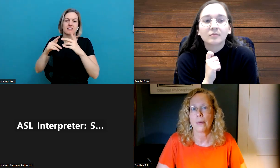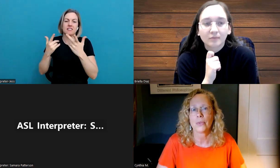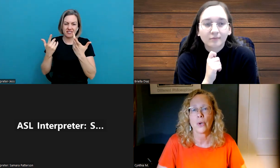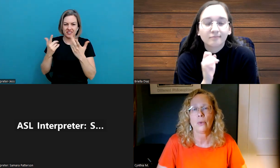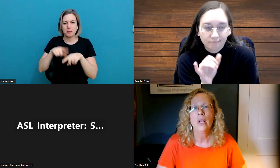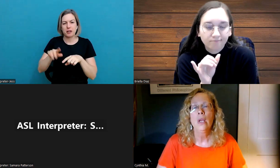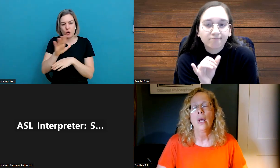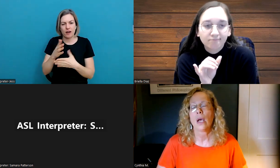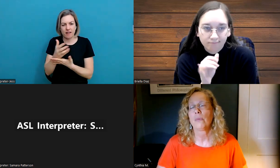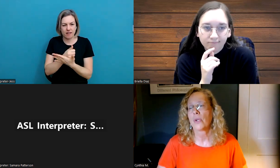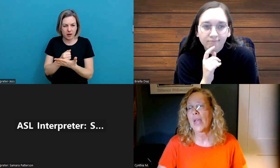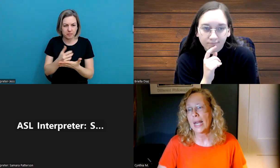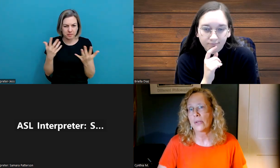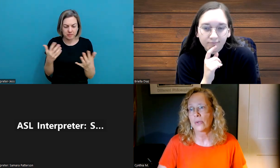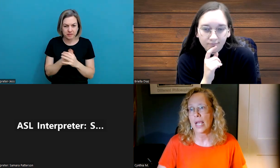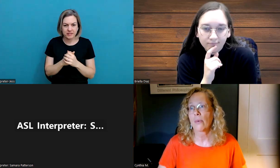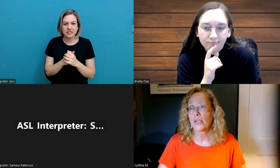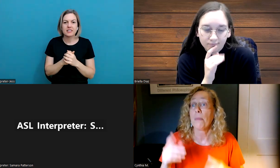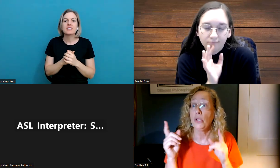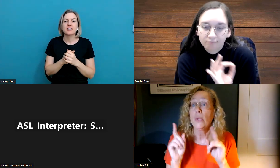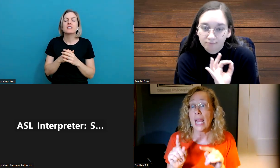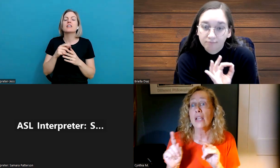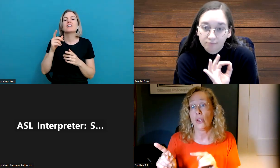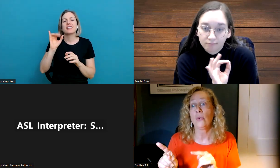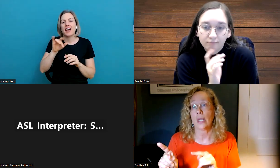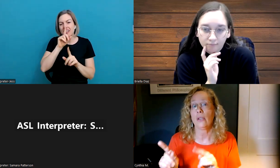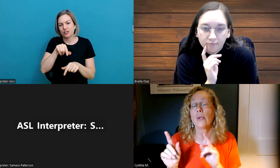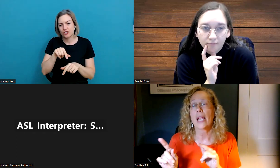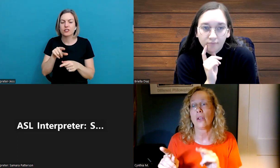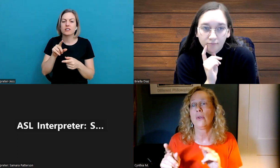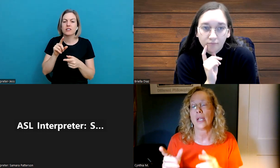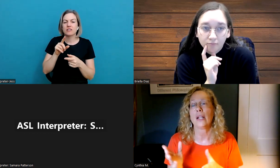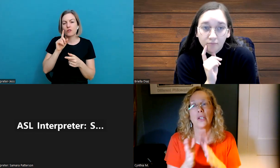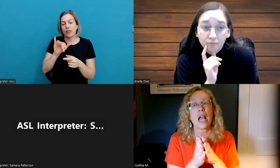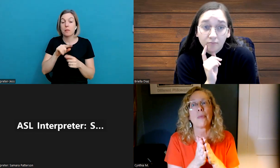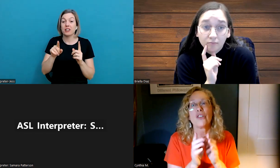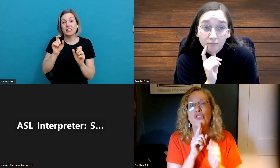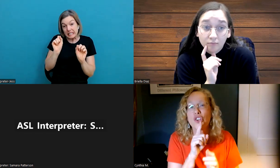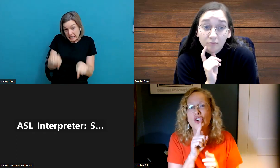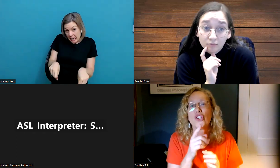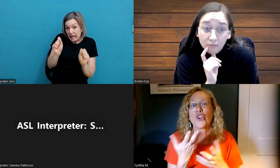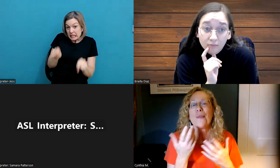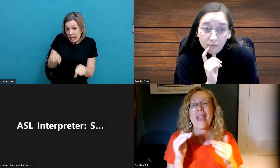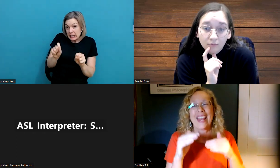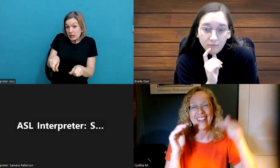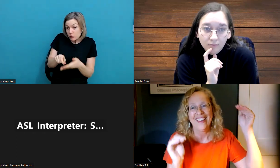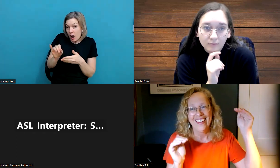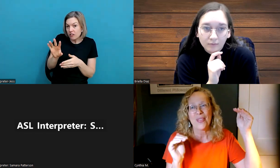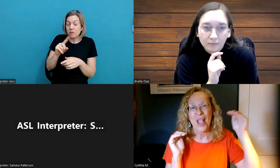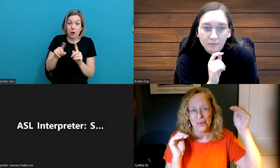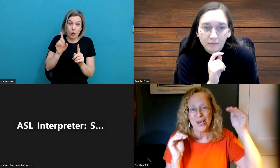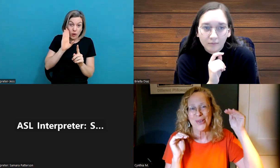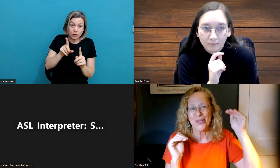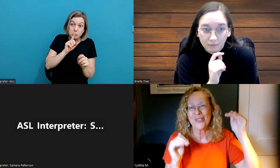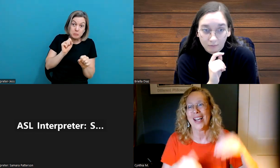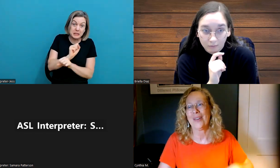your income. So that answers that question, but you can use it. You can use it. It's just, I'm not sure that you're going to make